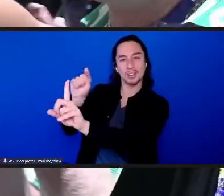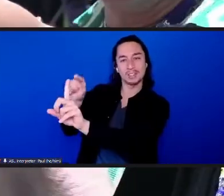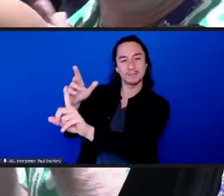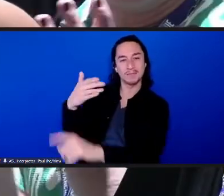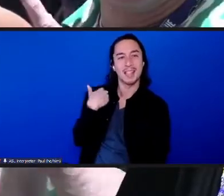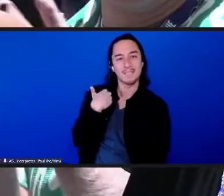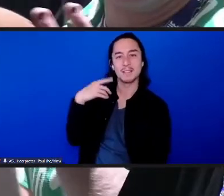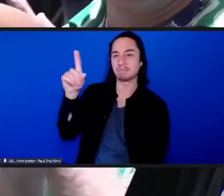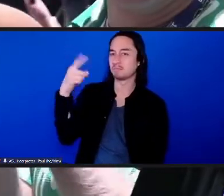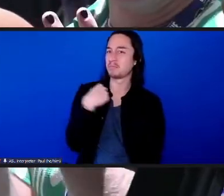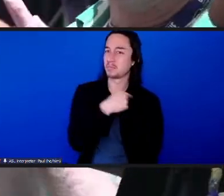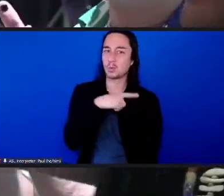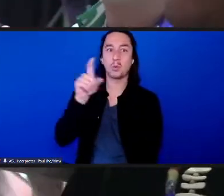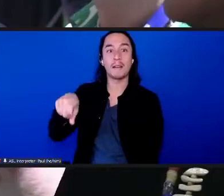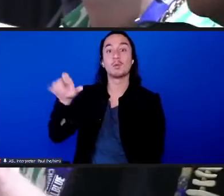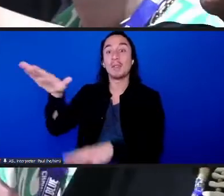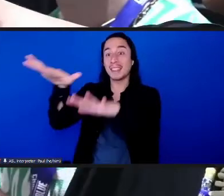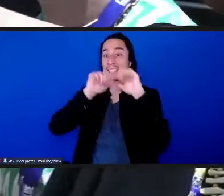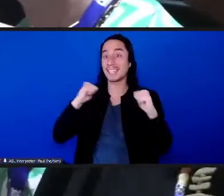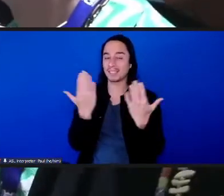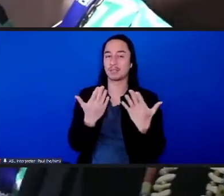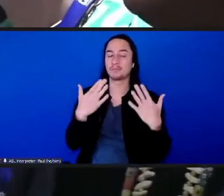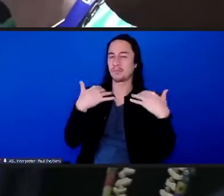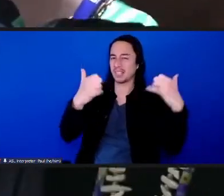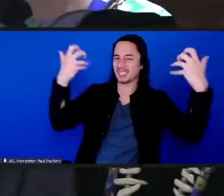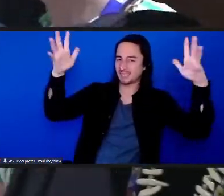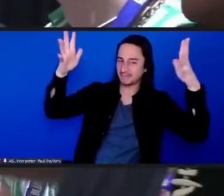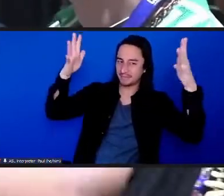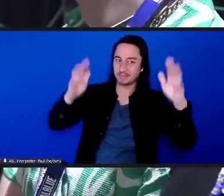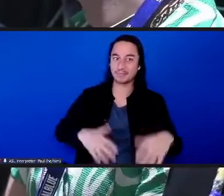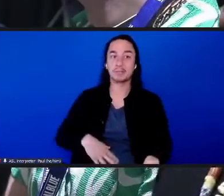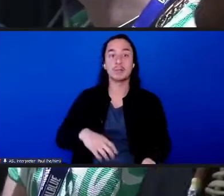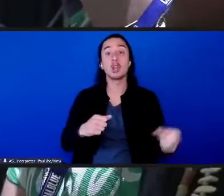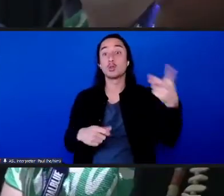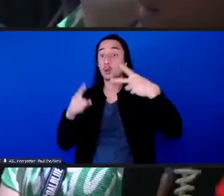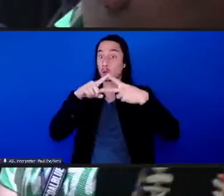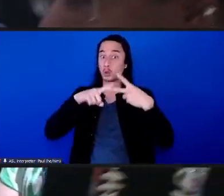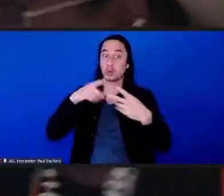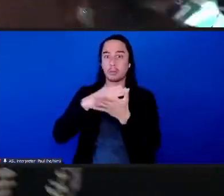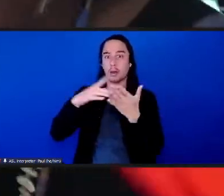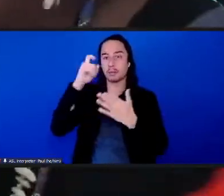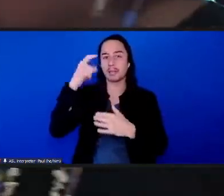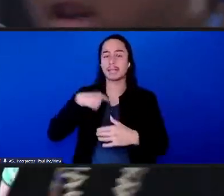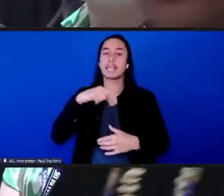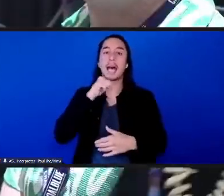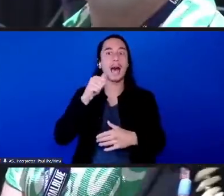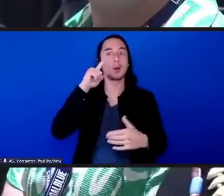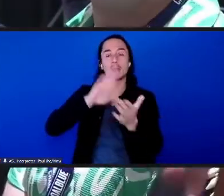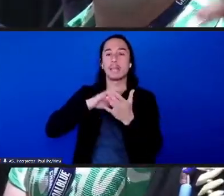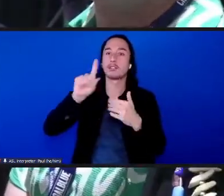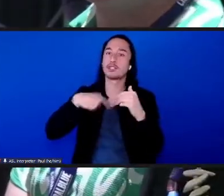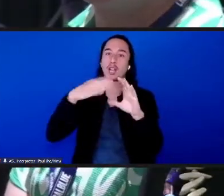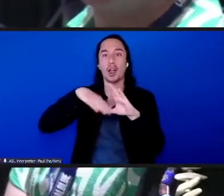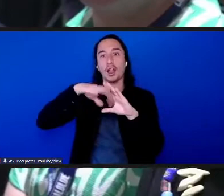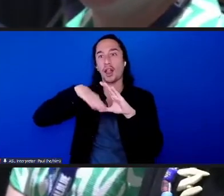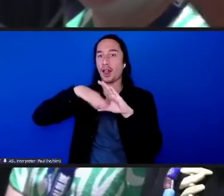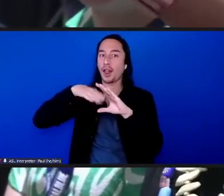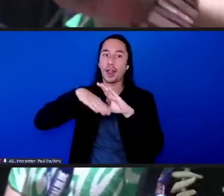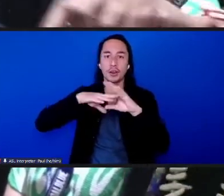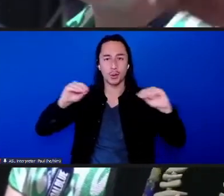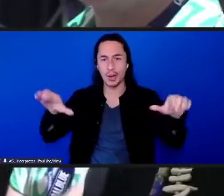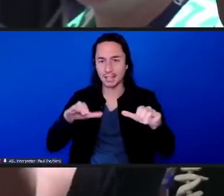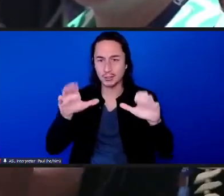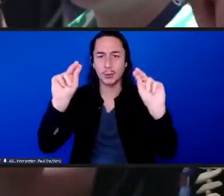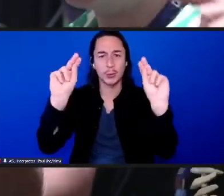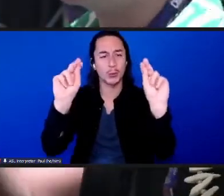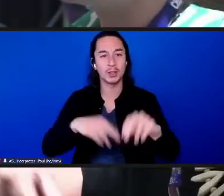We not gonna leave here. Now this is two parts, because I don't believe in lip service. So we're not gonna leave here until two things